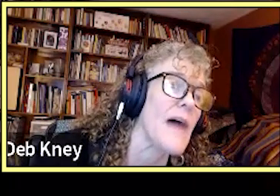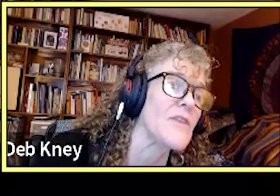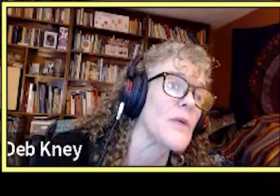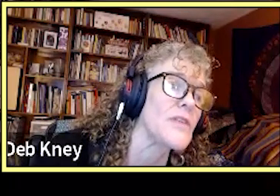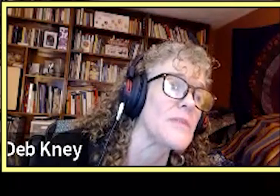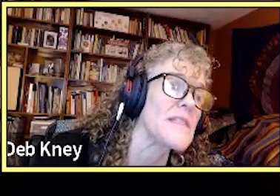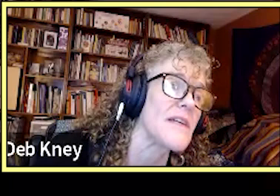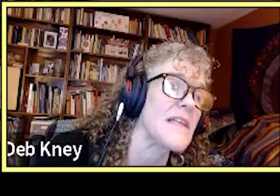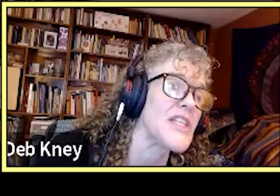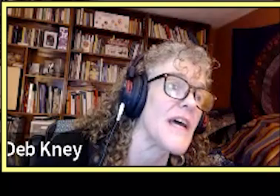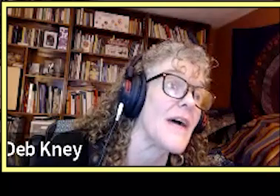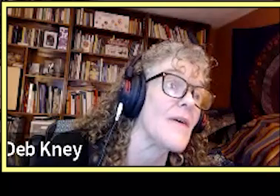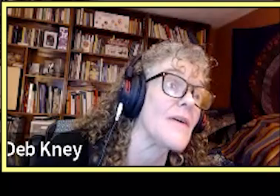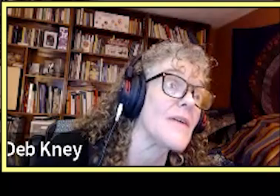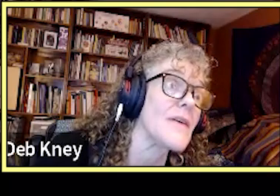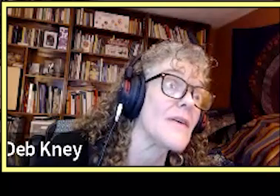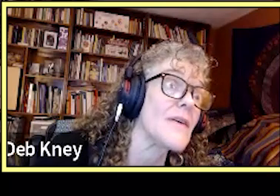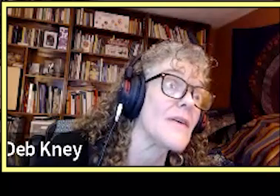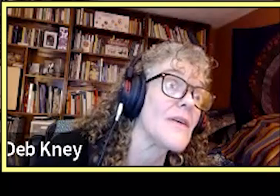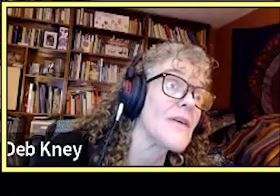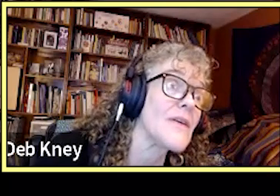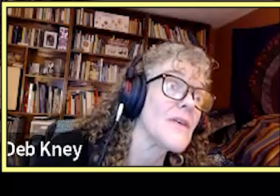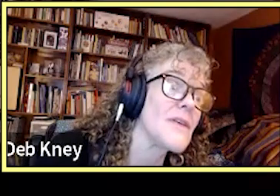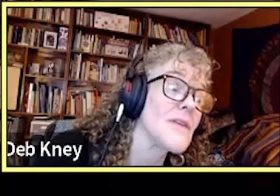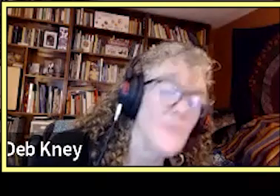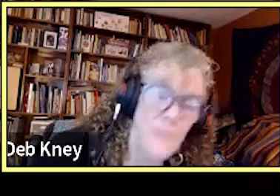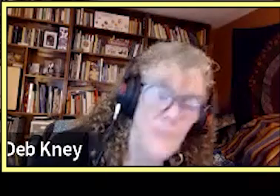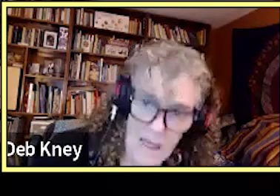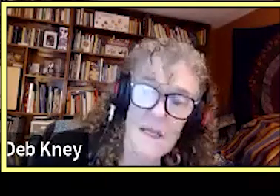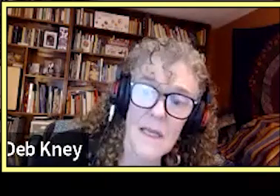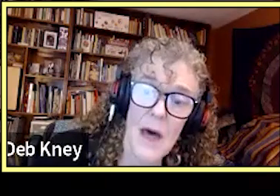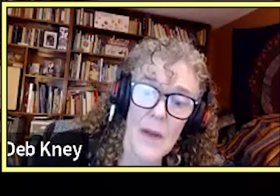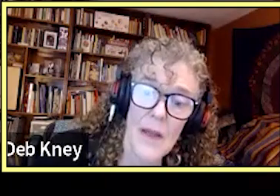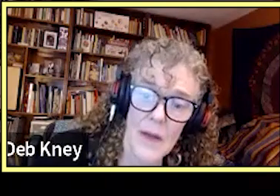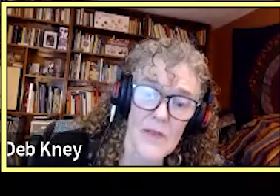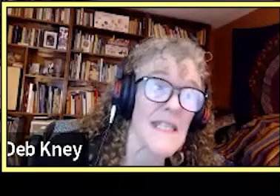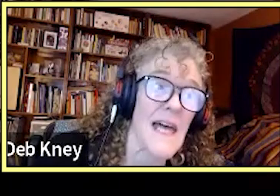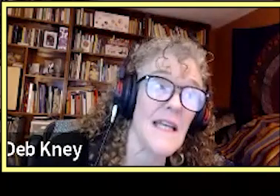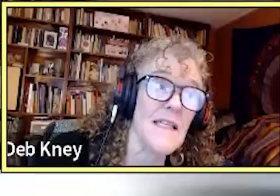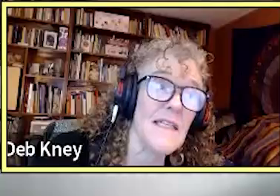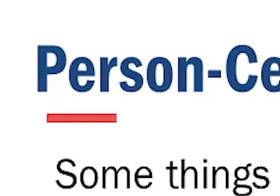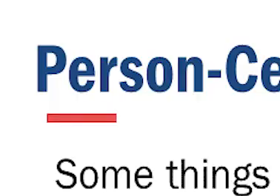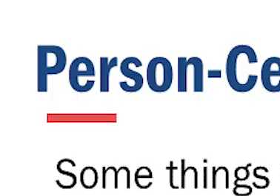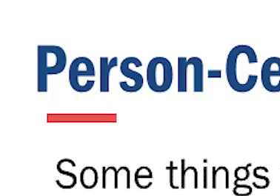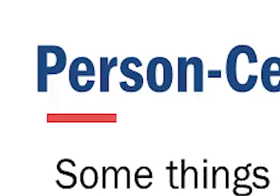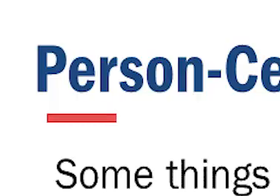available afterwards? I'm just looking at the chat now. Yeah, I think it would be best if we keep going. Okay, so next slide.